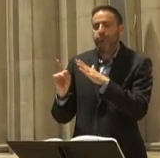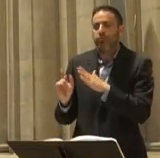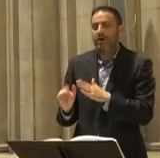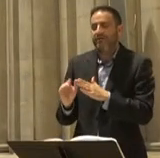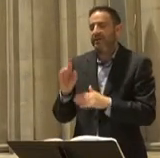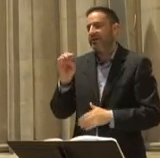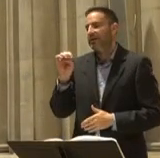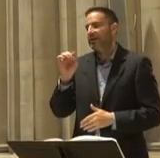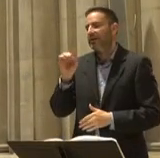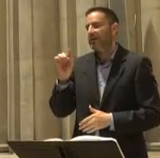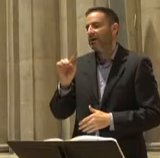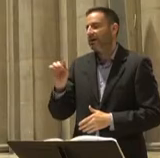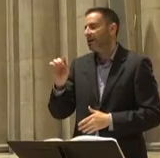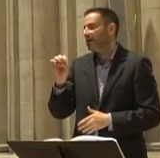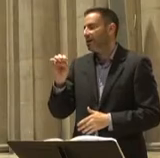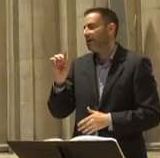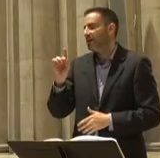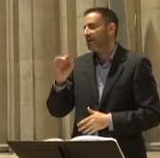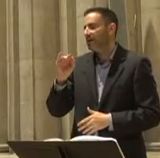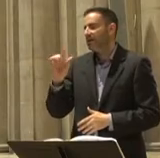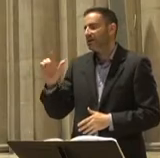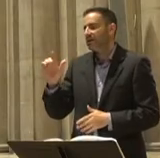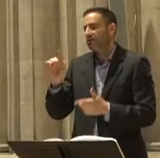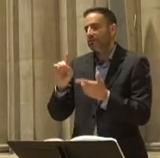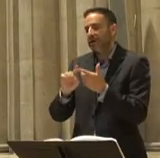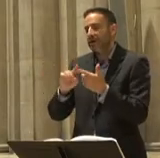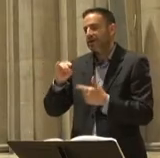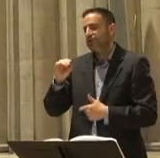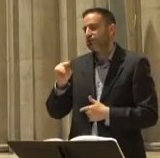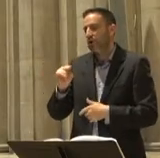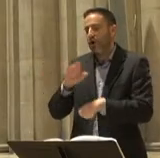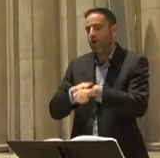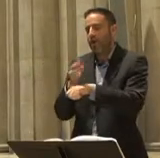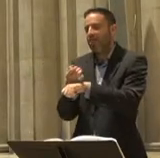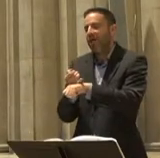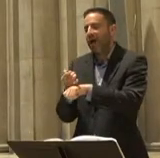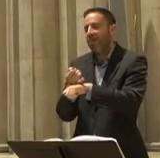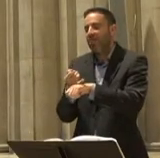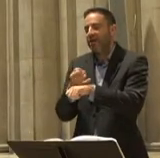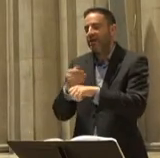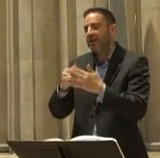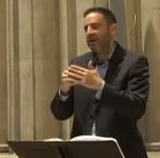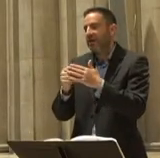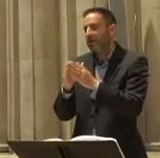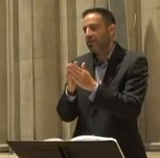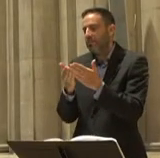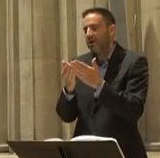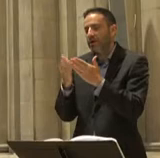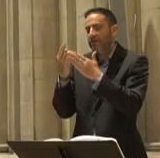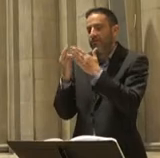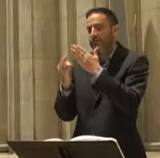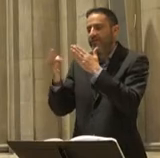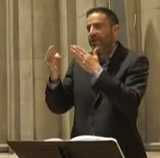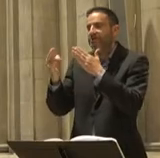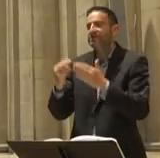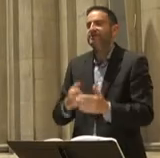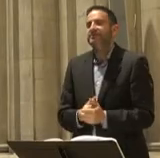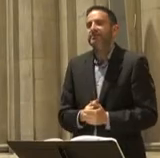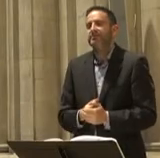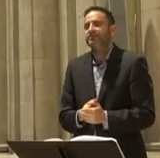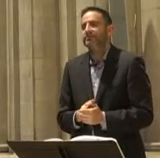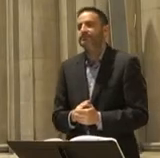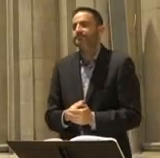and the exiled John on the island of Patmos in the book of Revelation, when